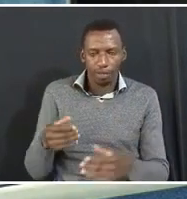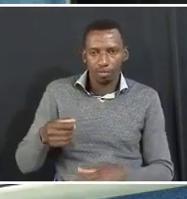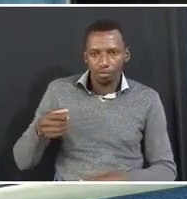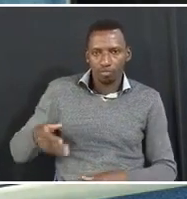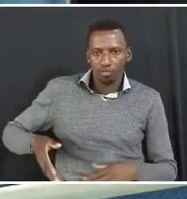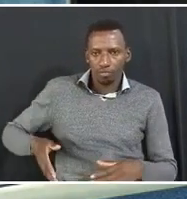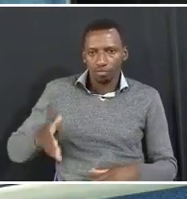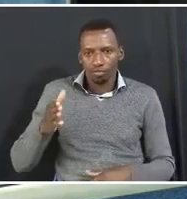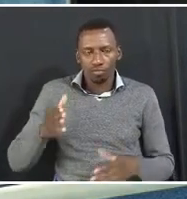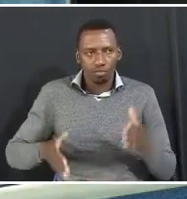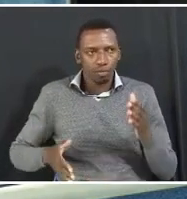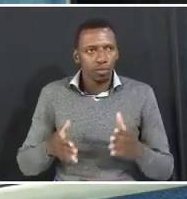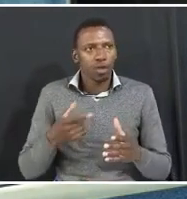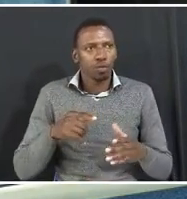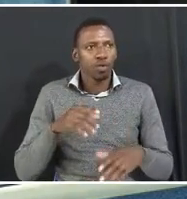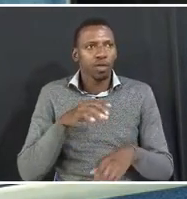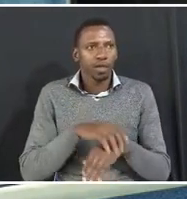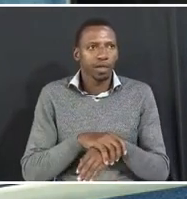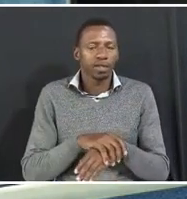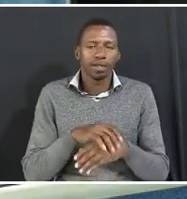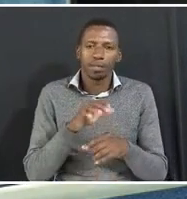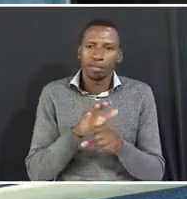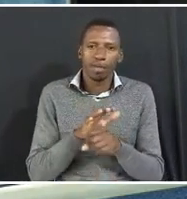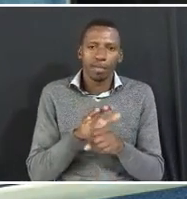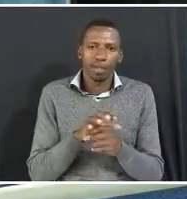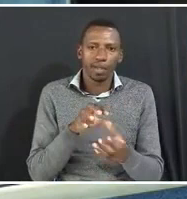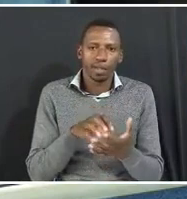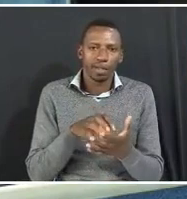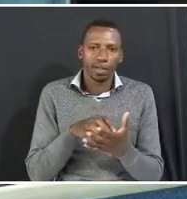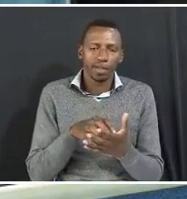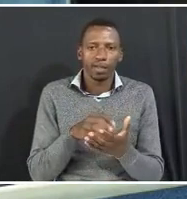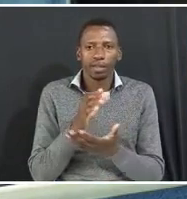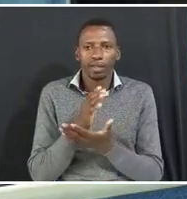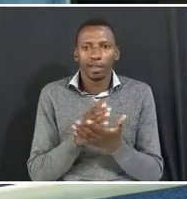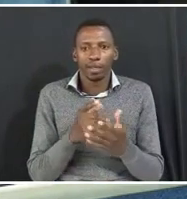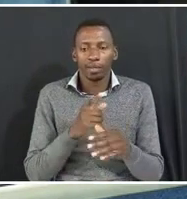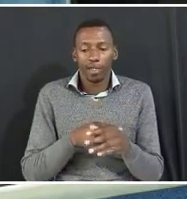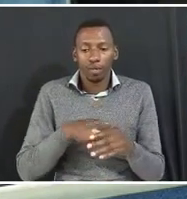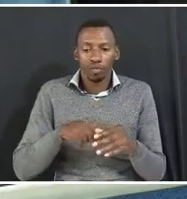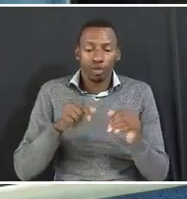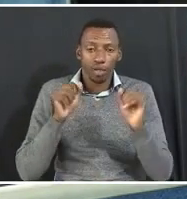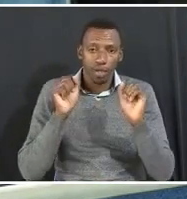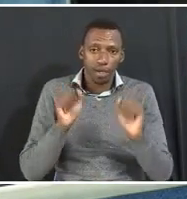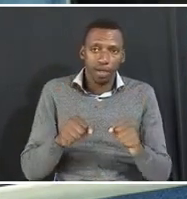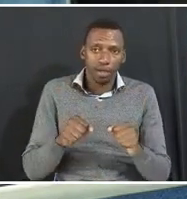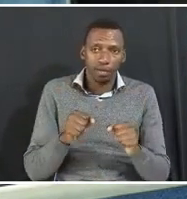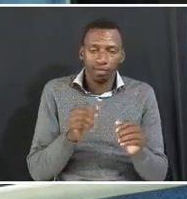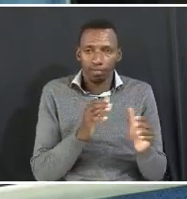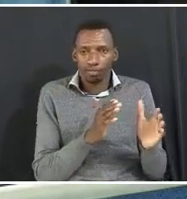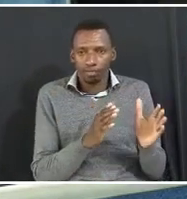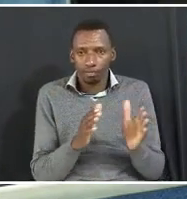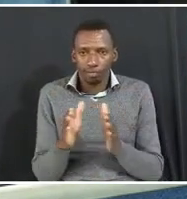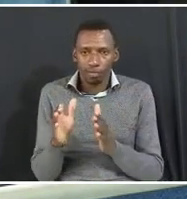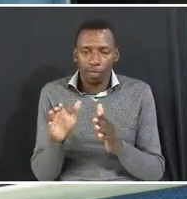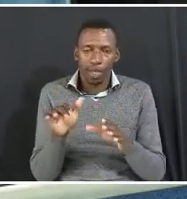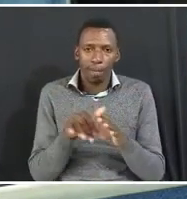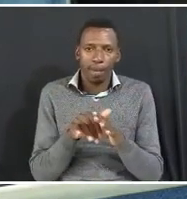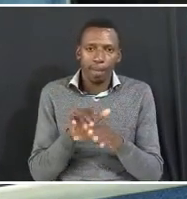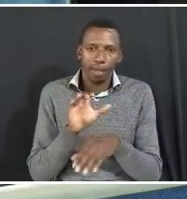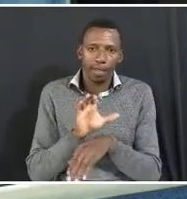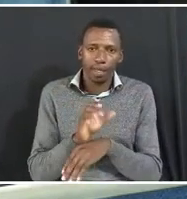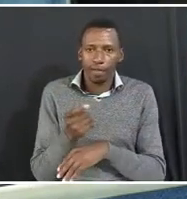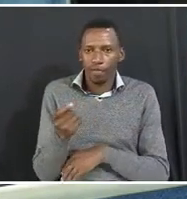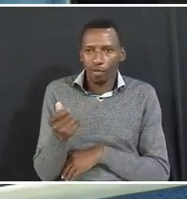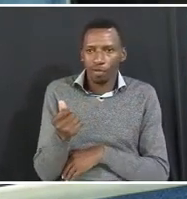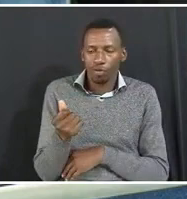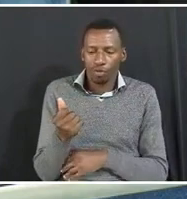So we receive so many cases of that sort. And sometimes we can go an extra mile to organize a few church members to